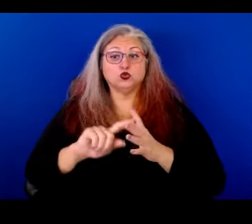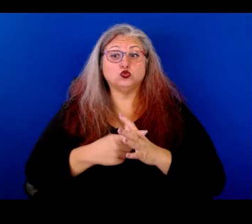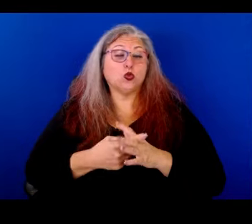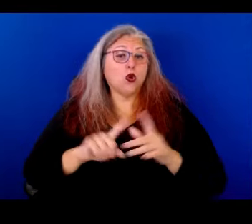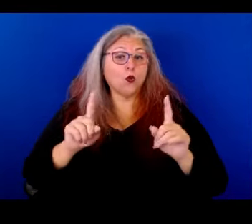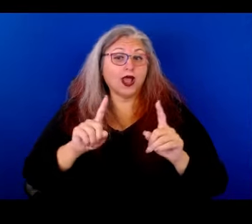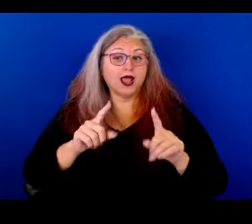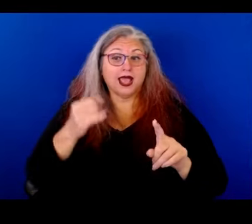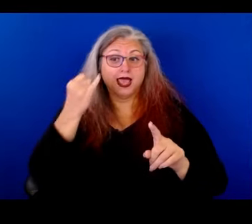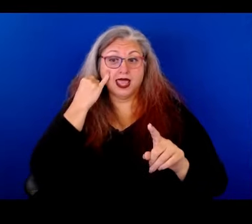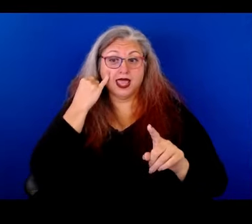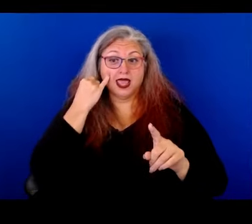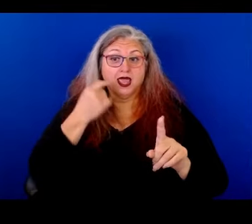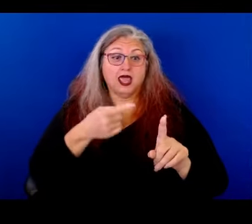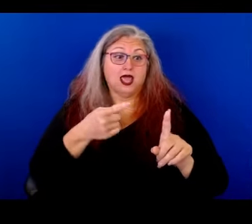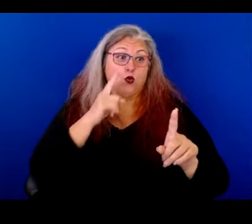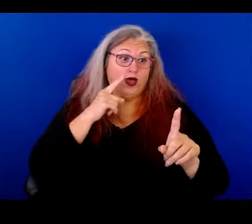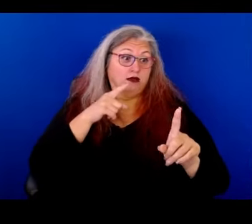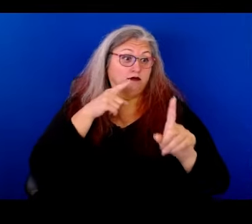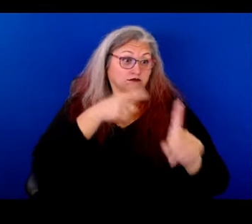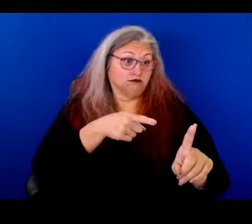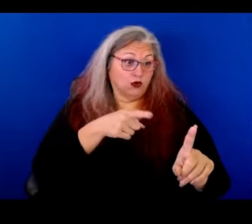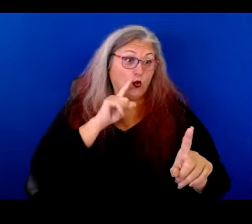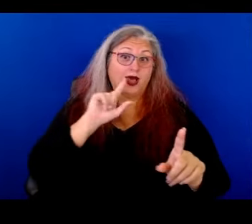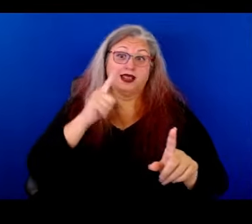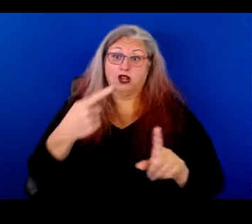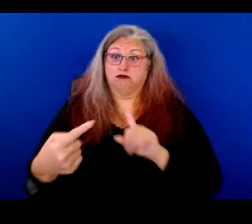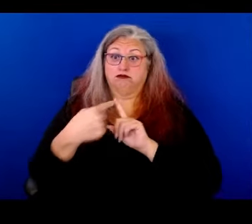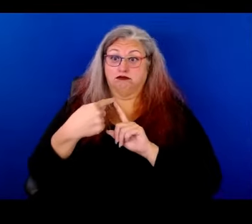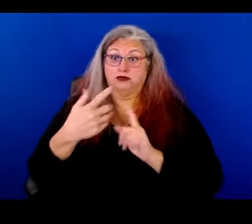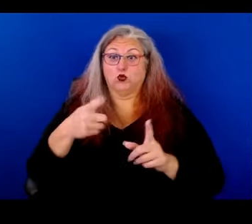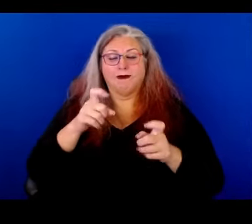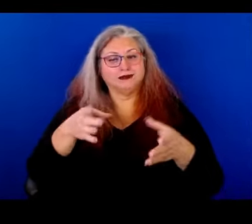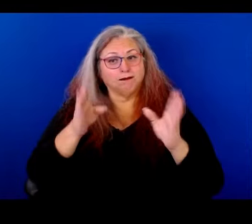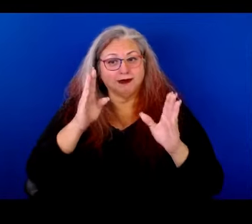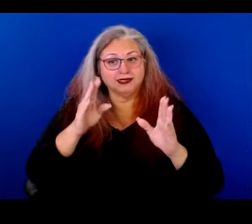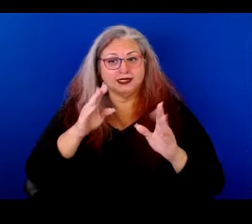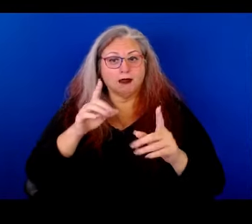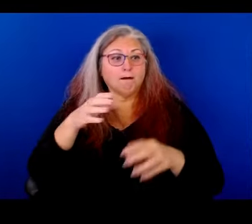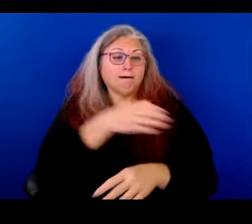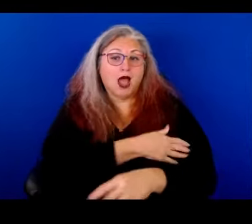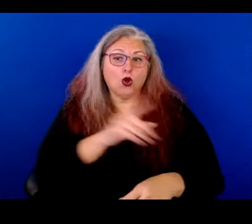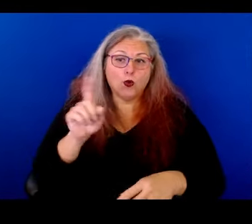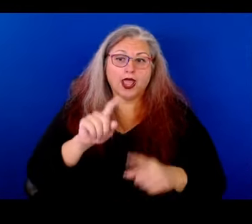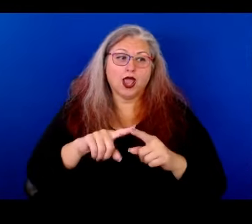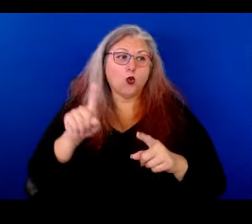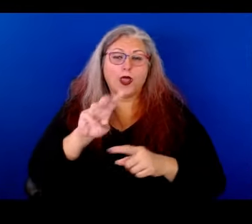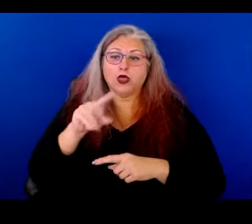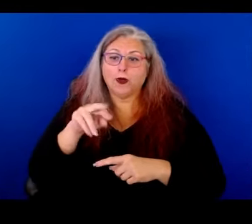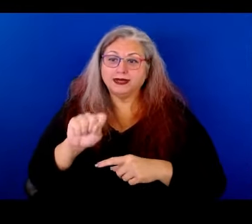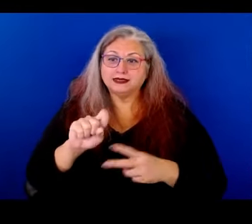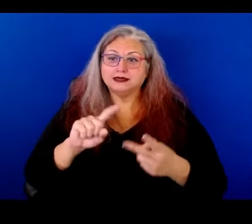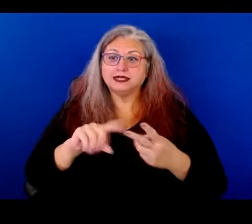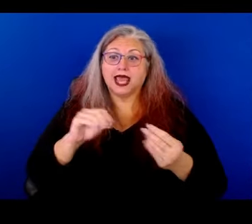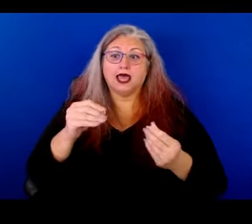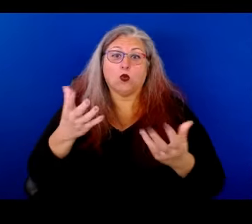with, if they come for them, they will come for you. And yes, you need to really pay attention to where power is, where weapons are, and